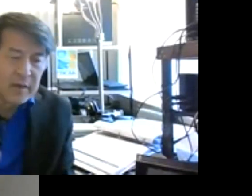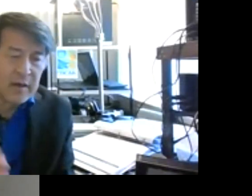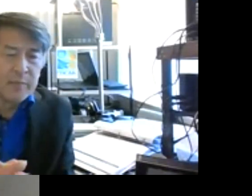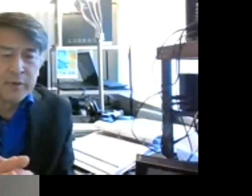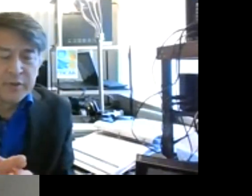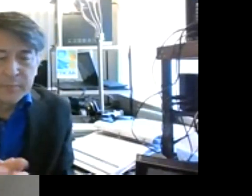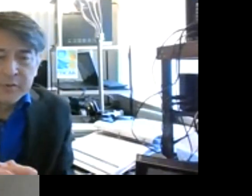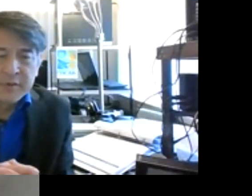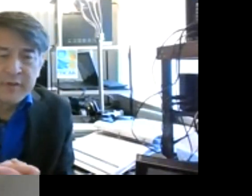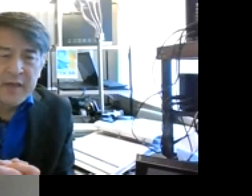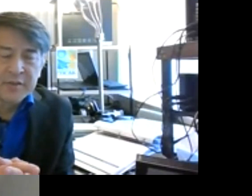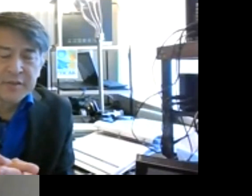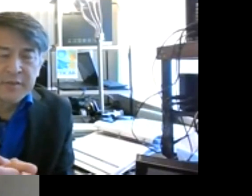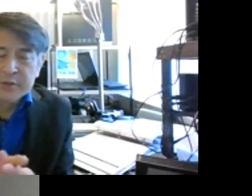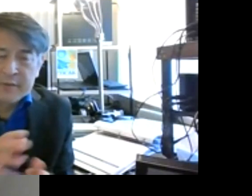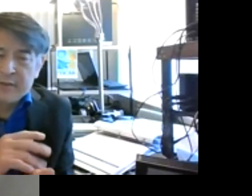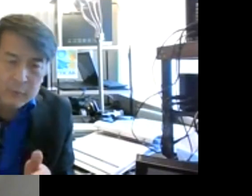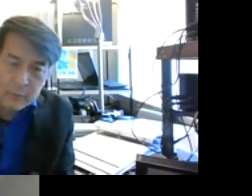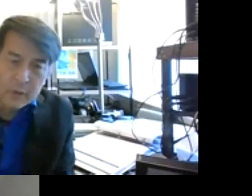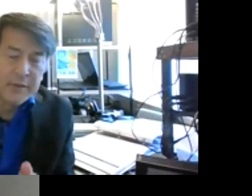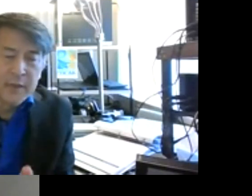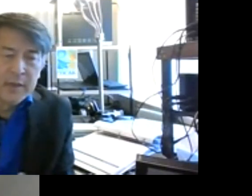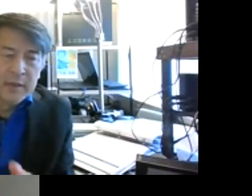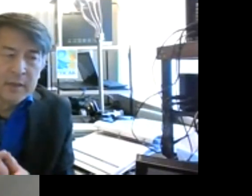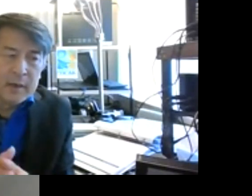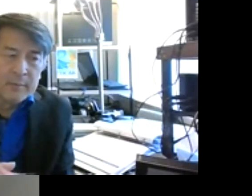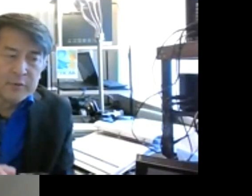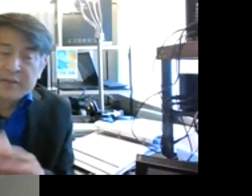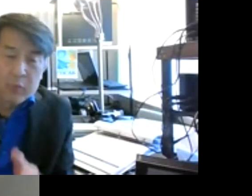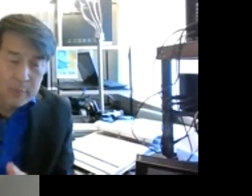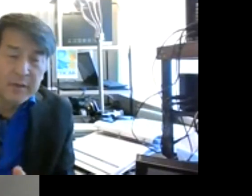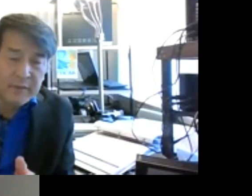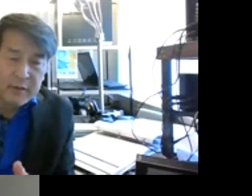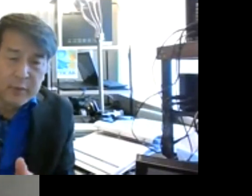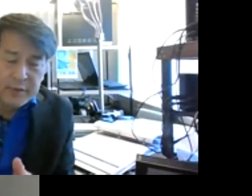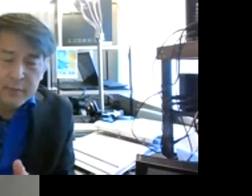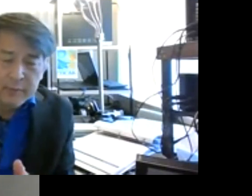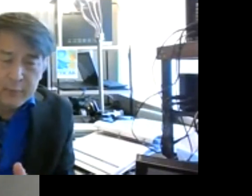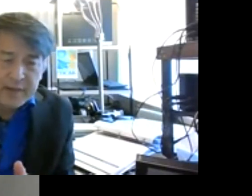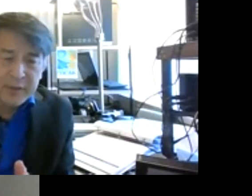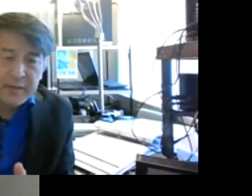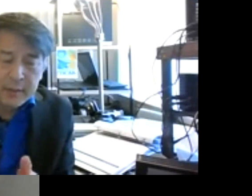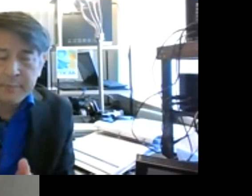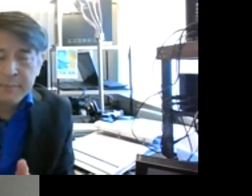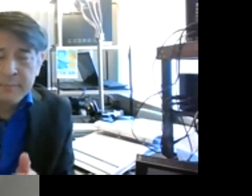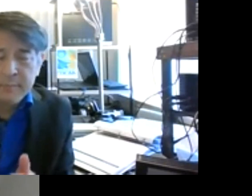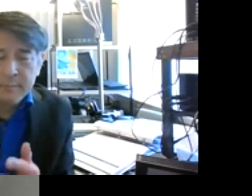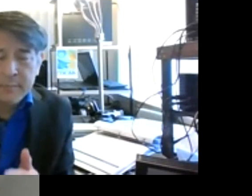back to the guiding principles of the agency, which I think are really transforming if we